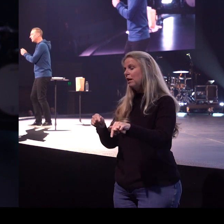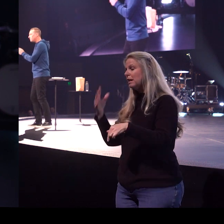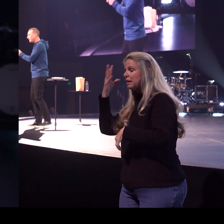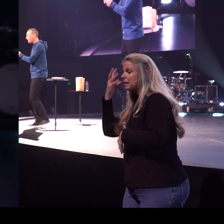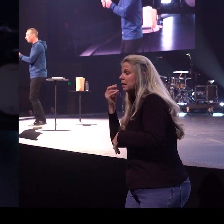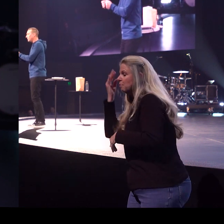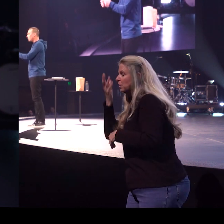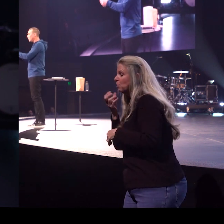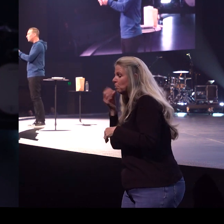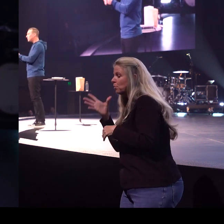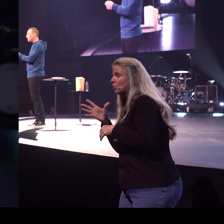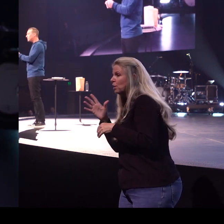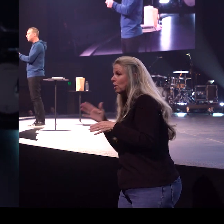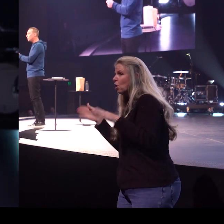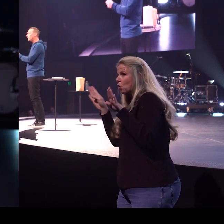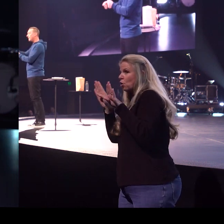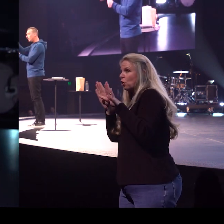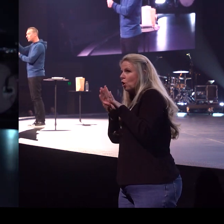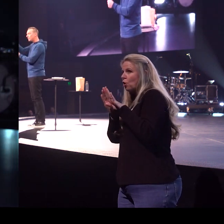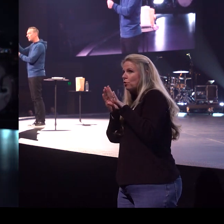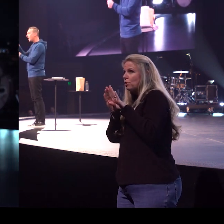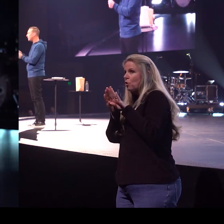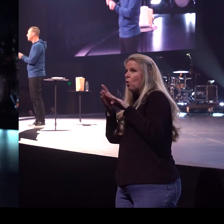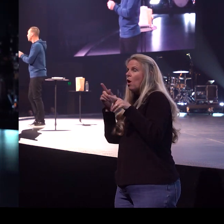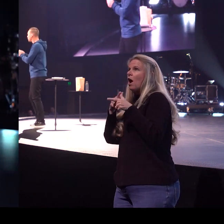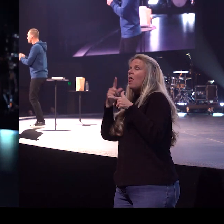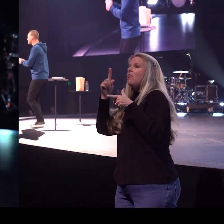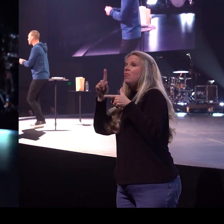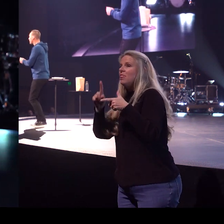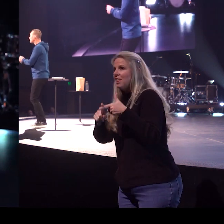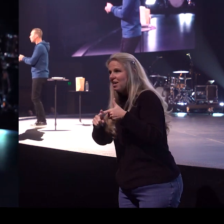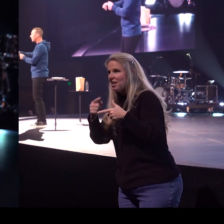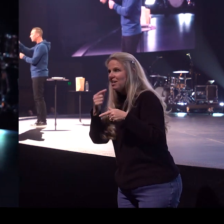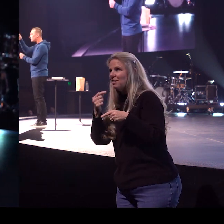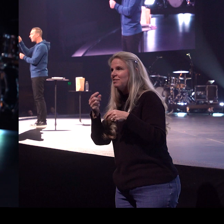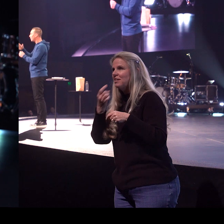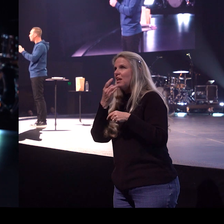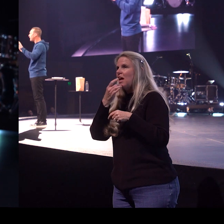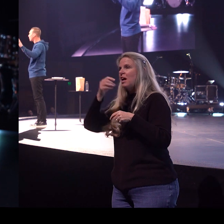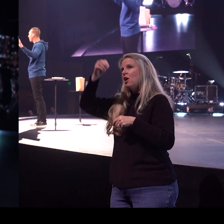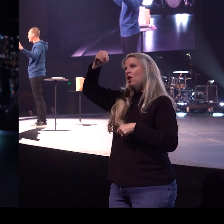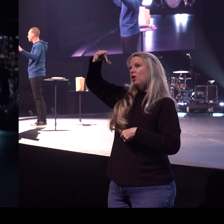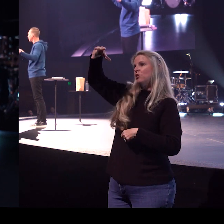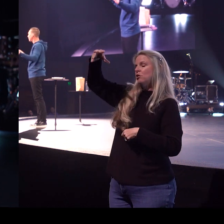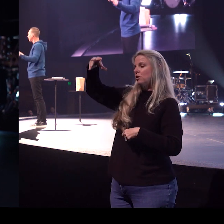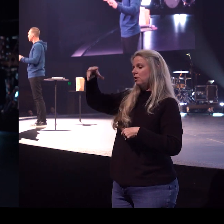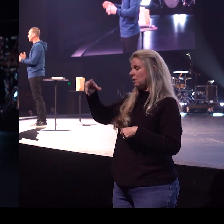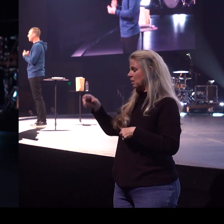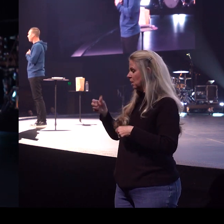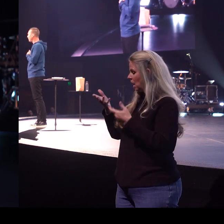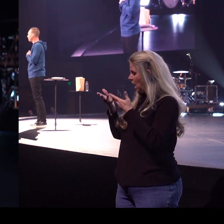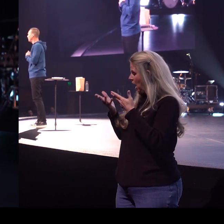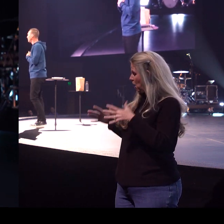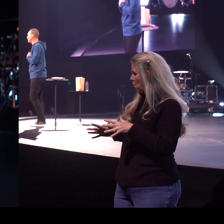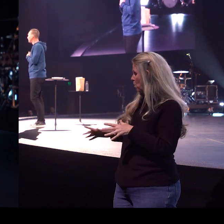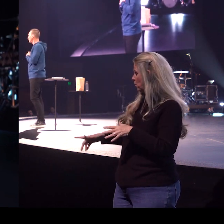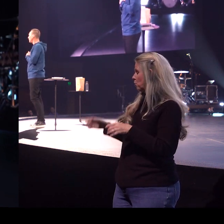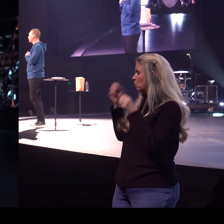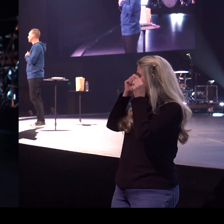here. Let's be careful. Let's close the closet door. Then I'll turn the light on. Close the bathroom door. Then I'll turn. I don't want to wake her up because I love